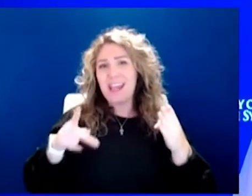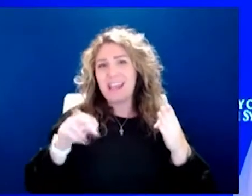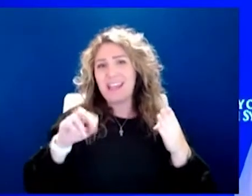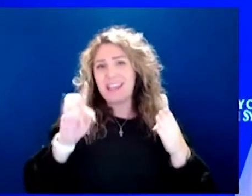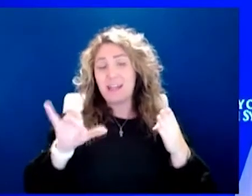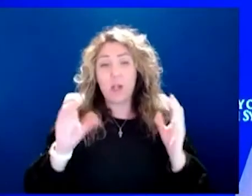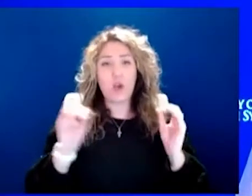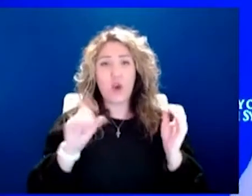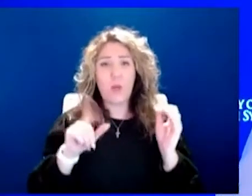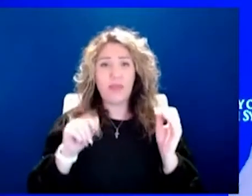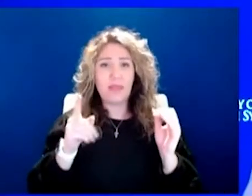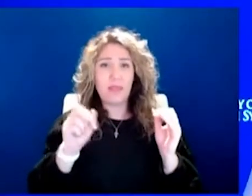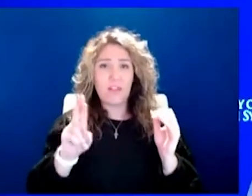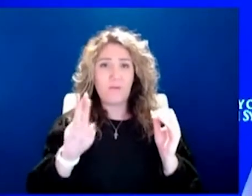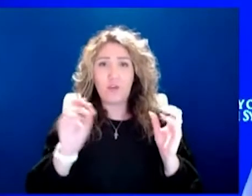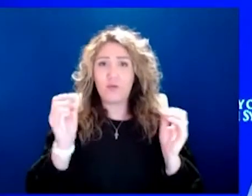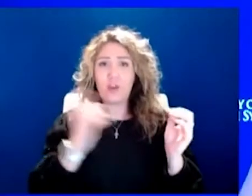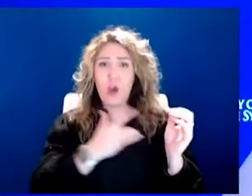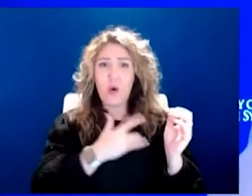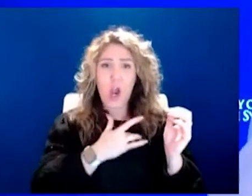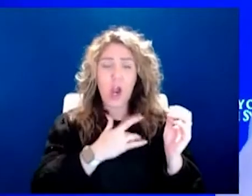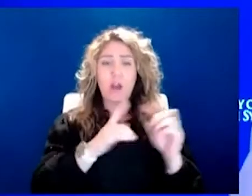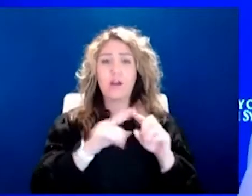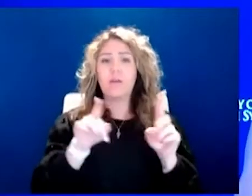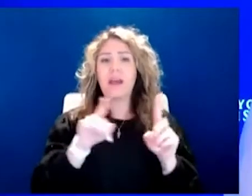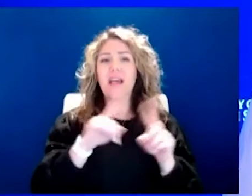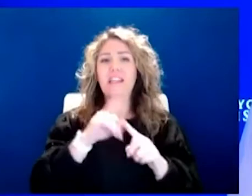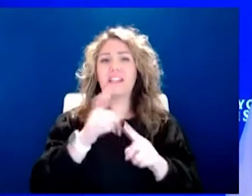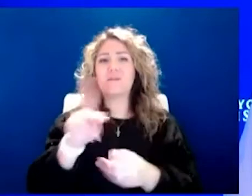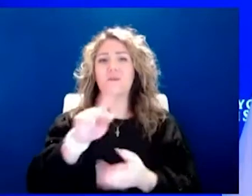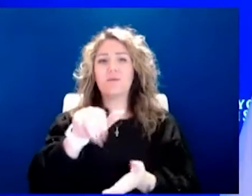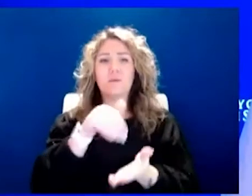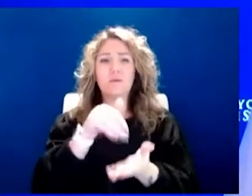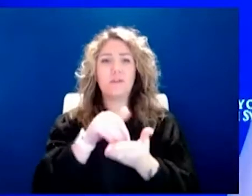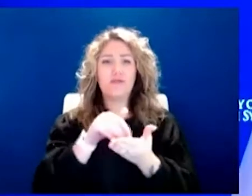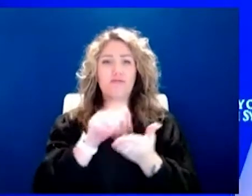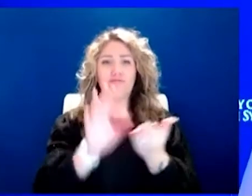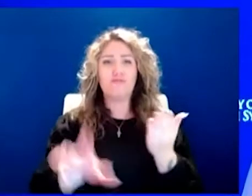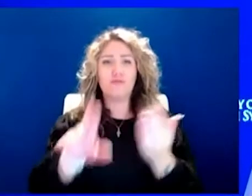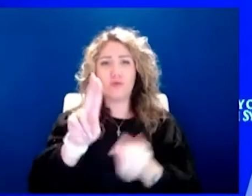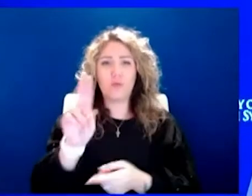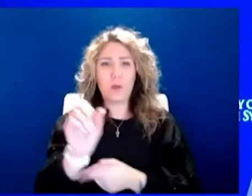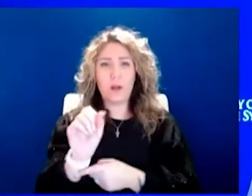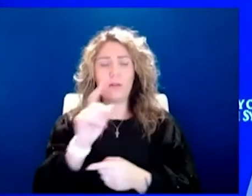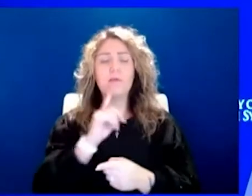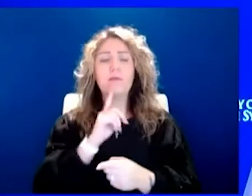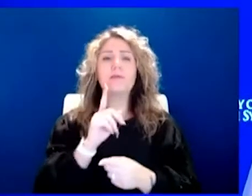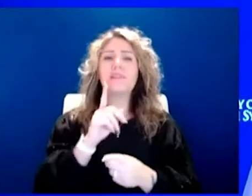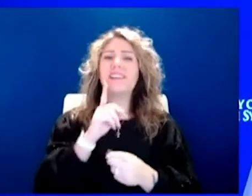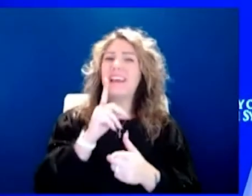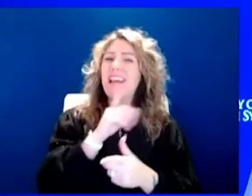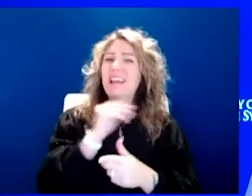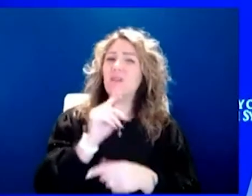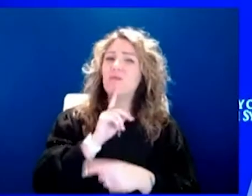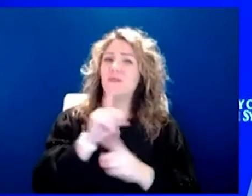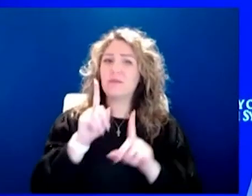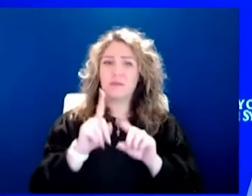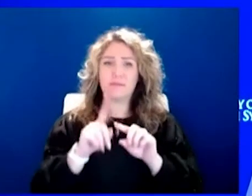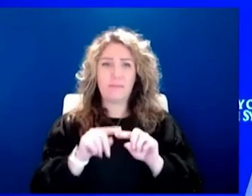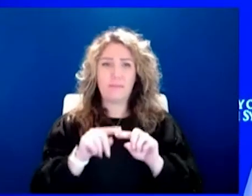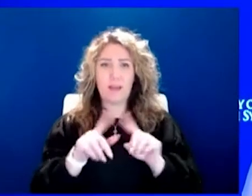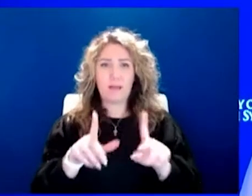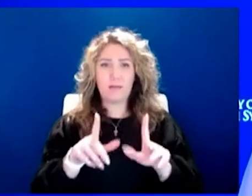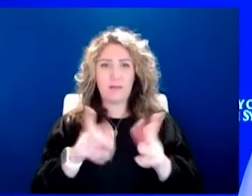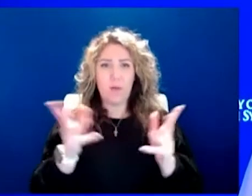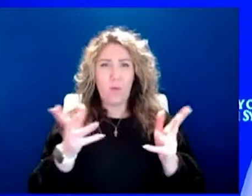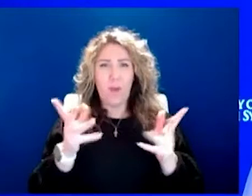from what I understand at this point, but there are some centers around the United States. And I think it really depends on what stage, how